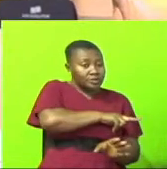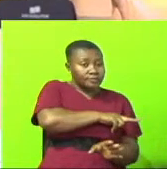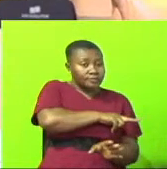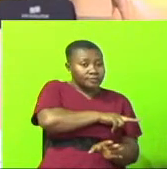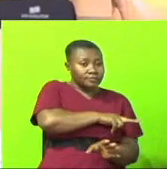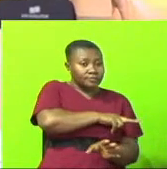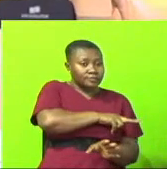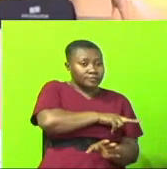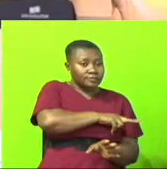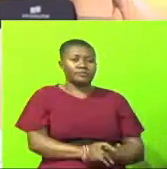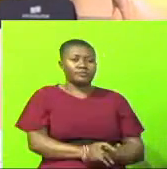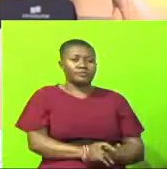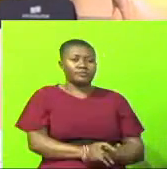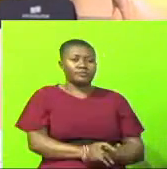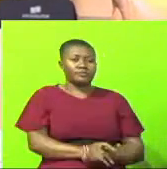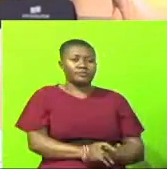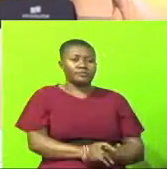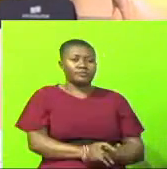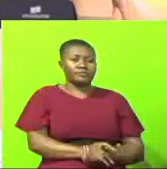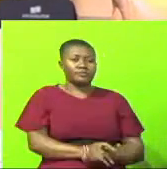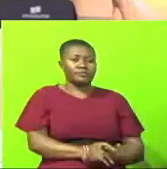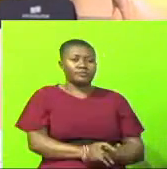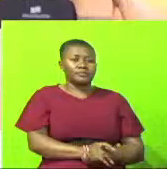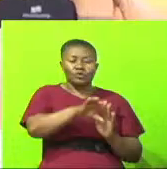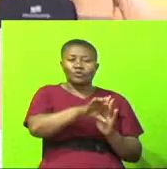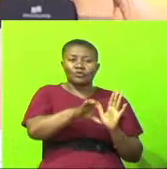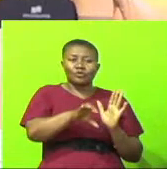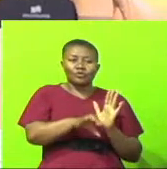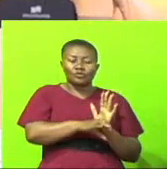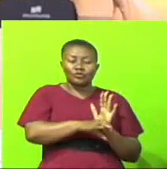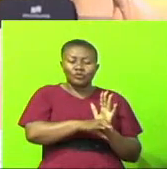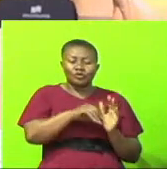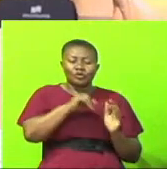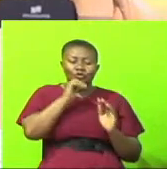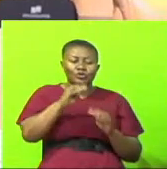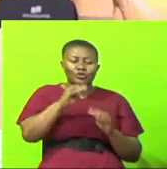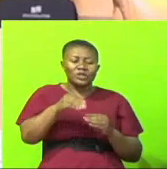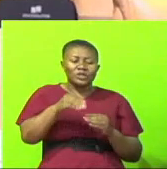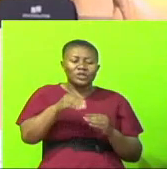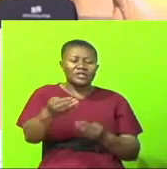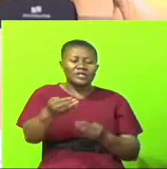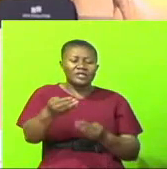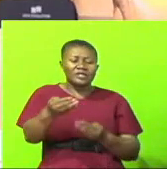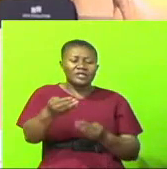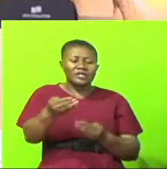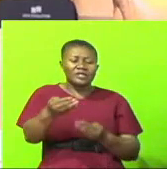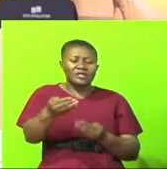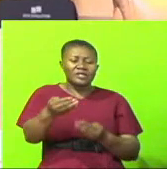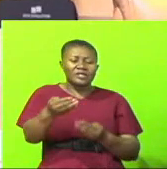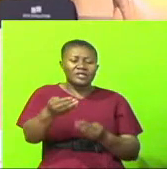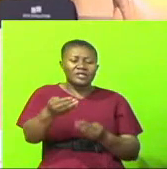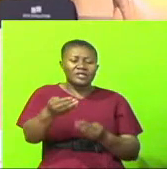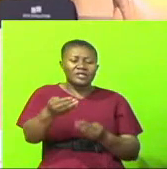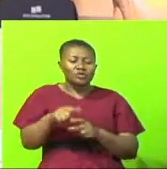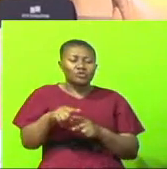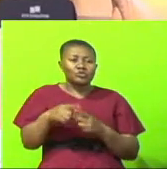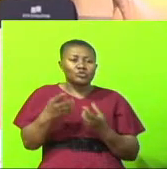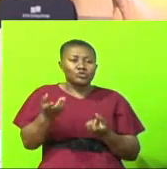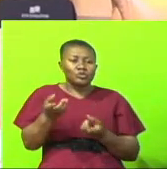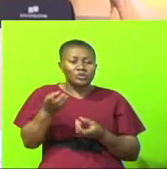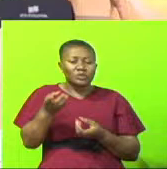Speaker, the Constitution does not provide a procedure by which you make a determination as to